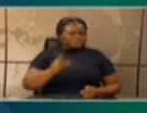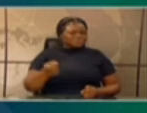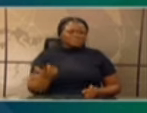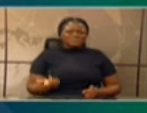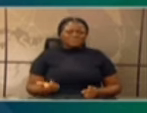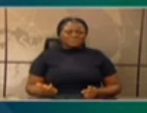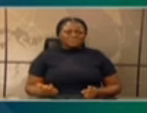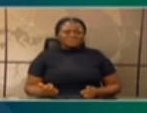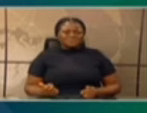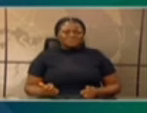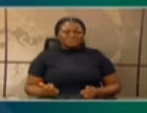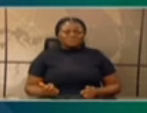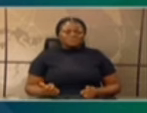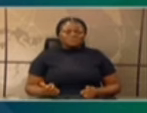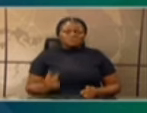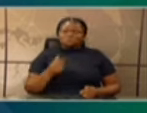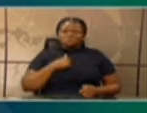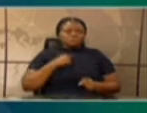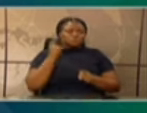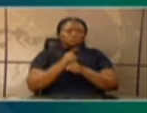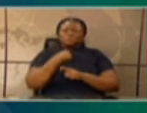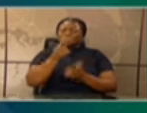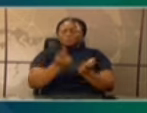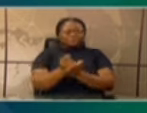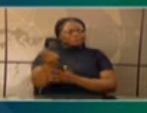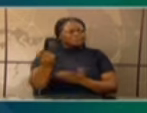nyano mkwasia fuwa dibano